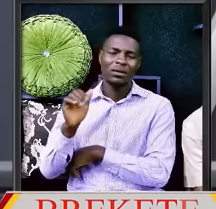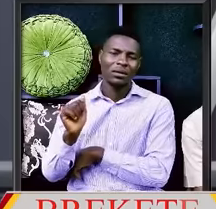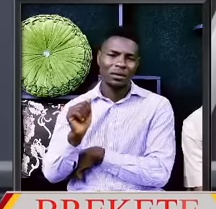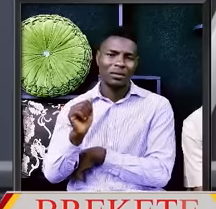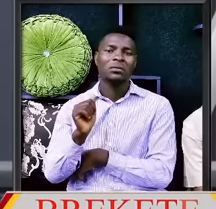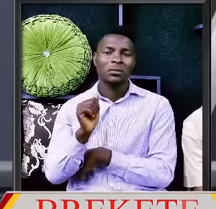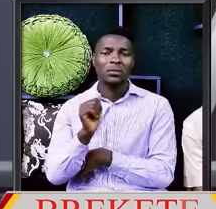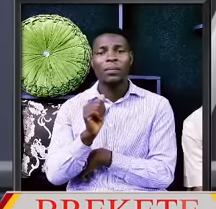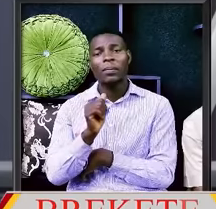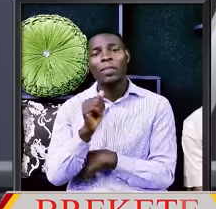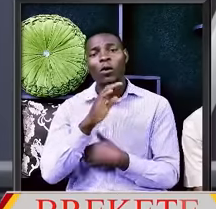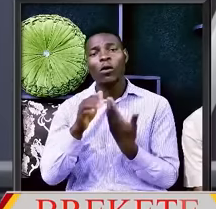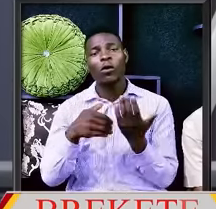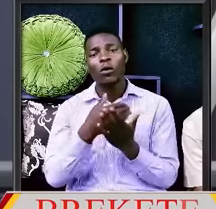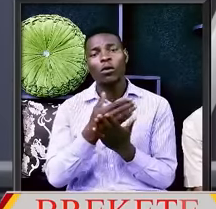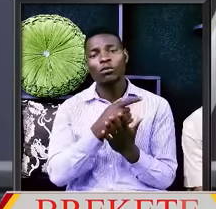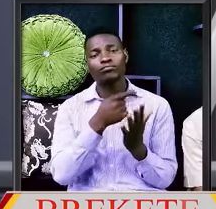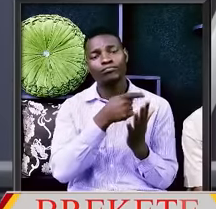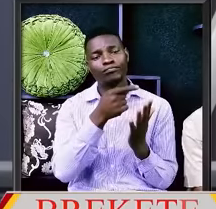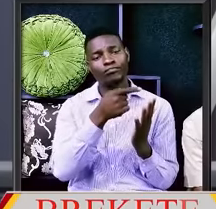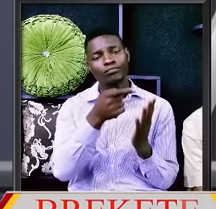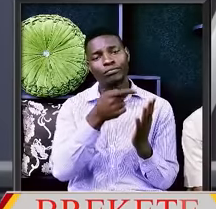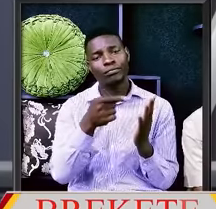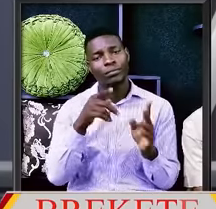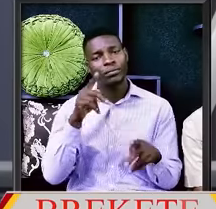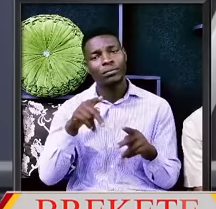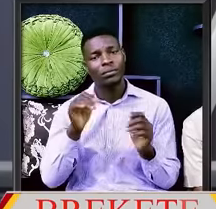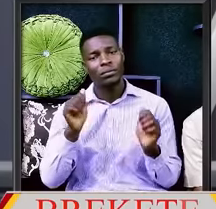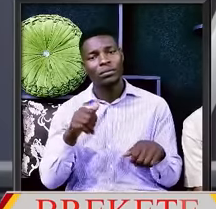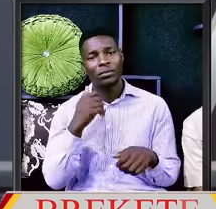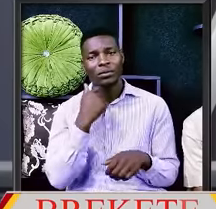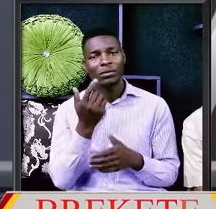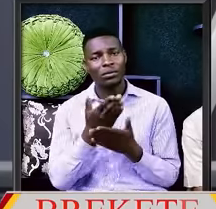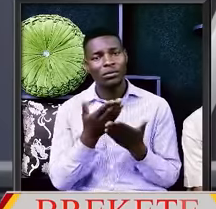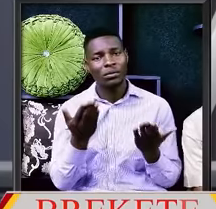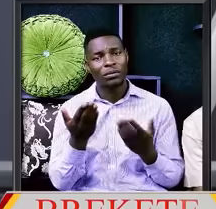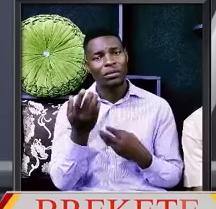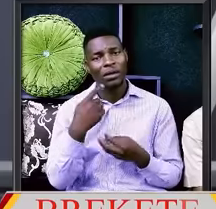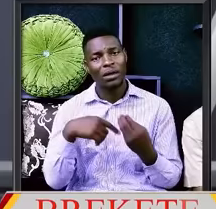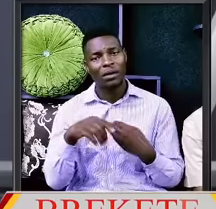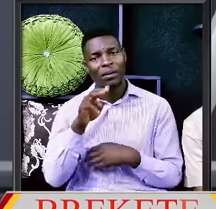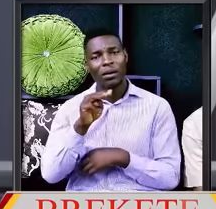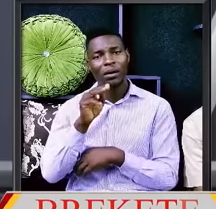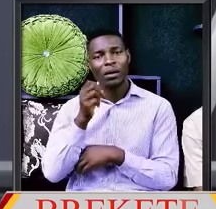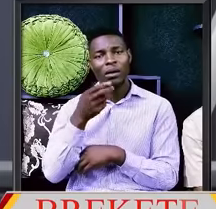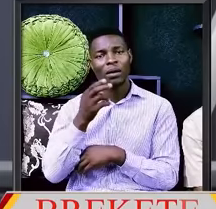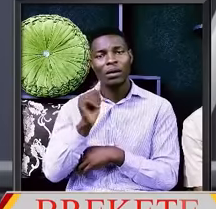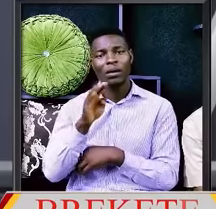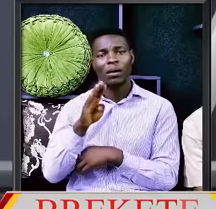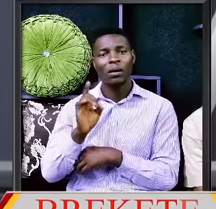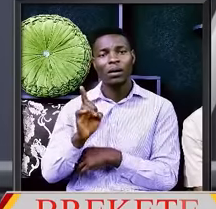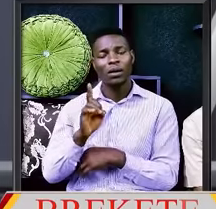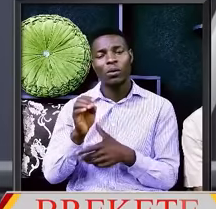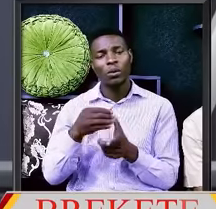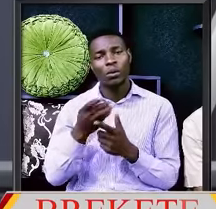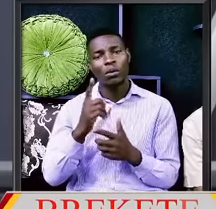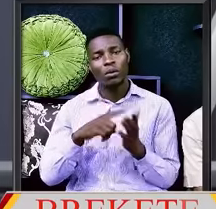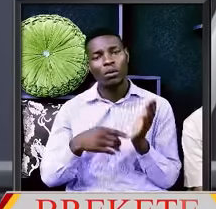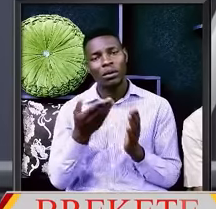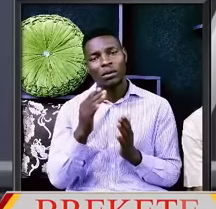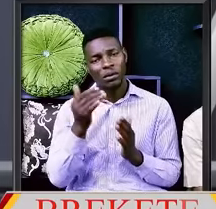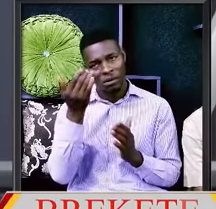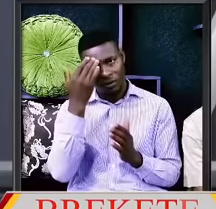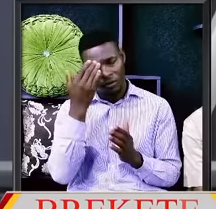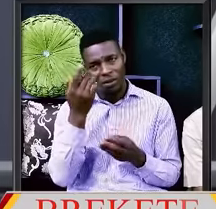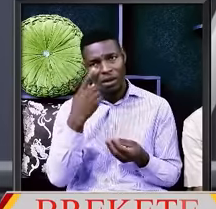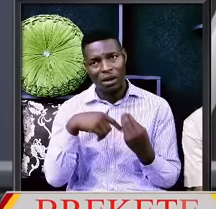And all these people can say something about Mohbad or what they know about the